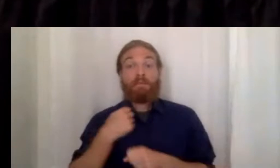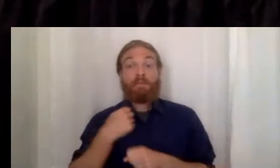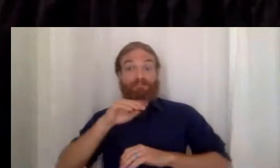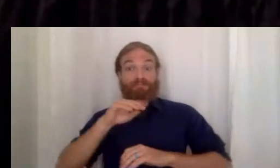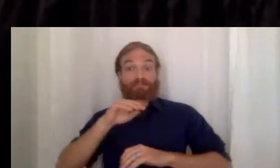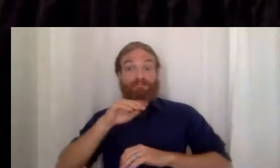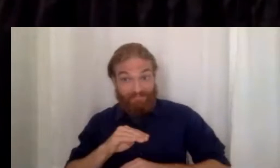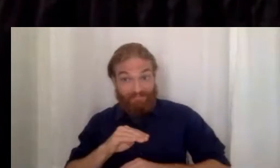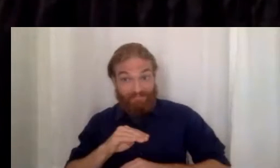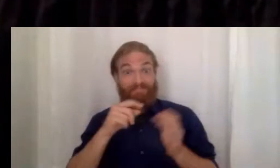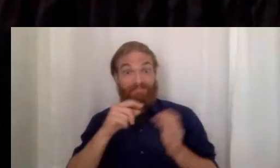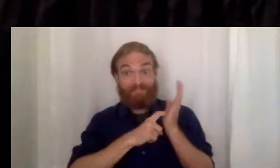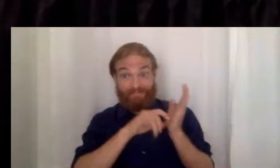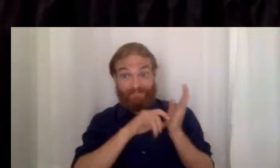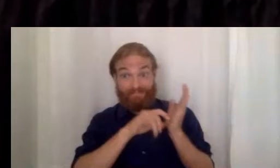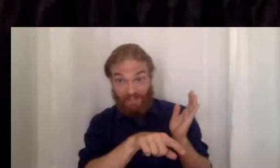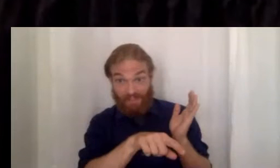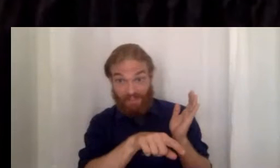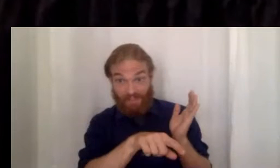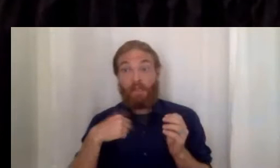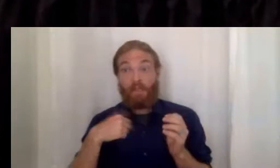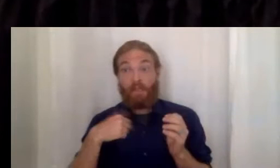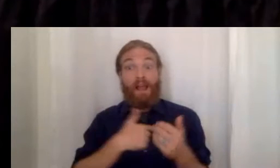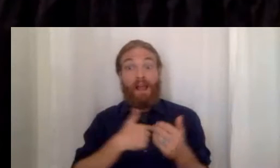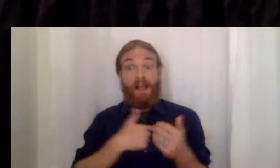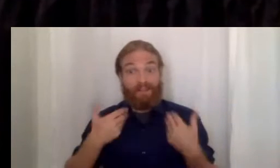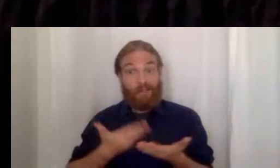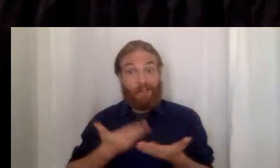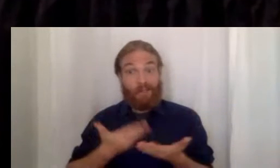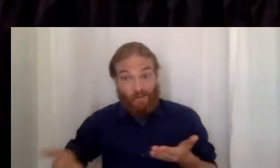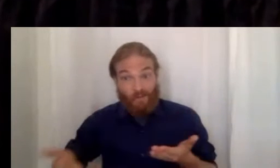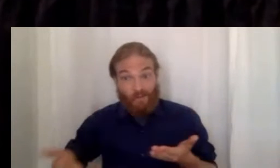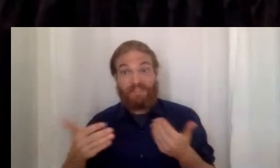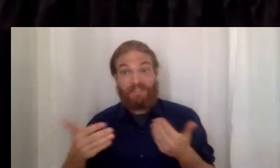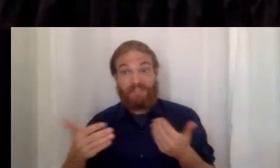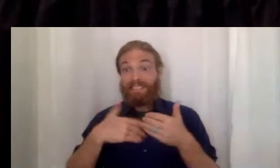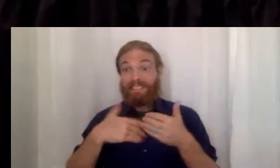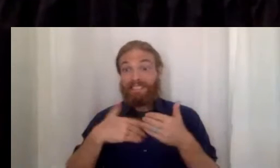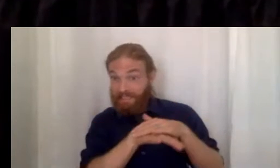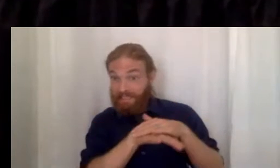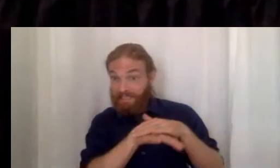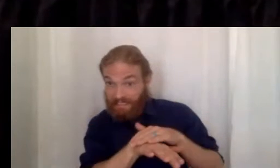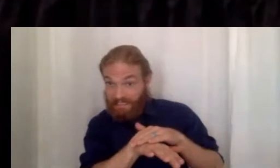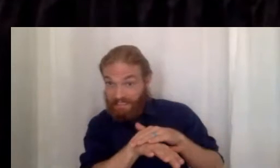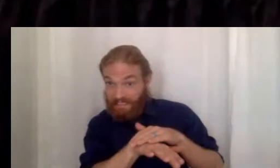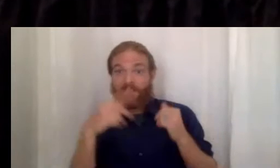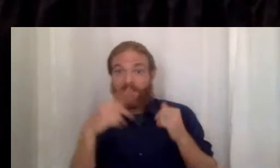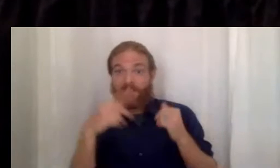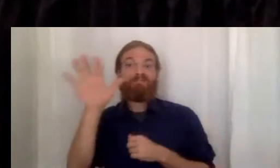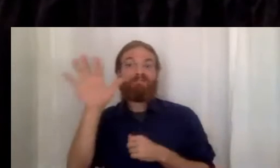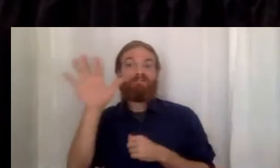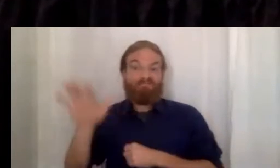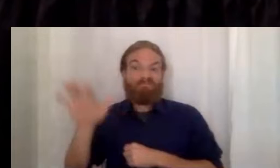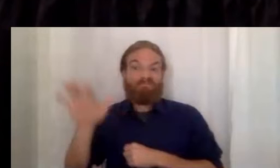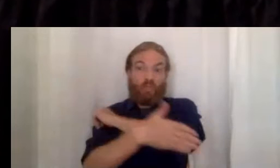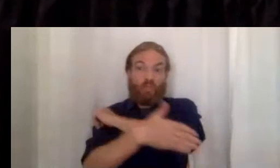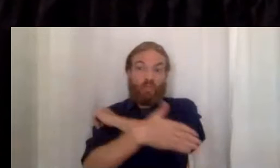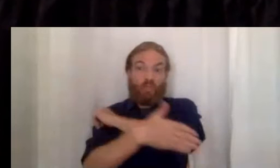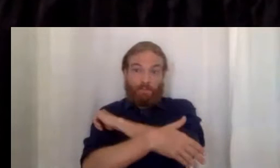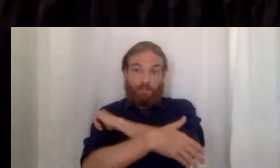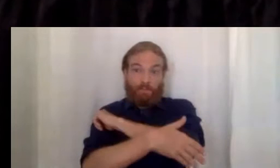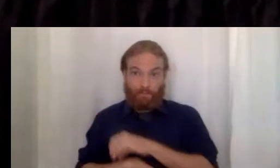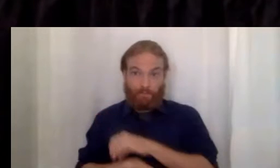easily accessible in all parts of El Paso County to be able to get their needs,